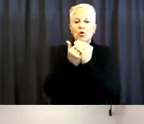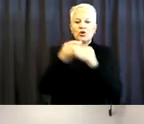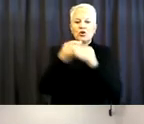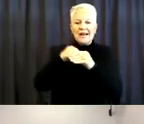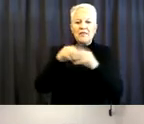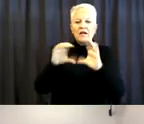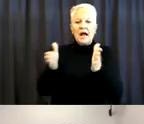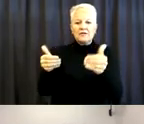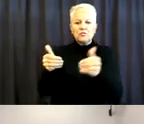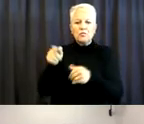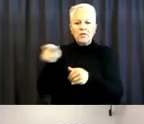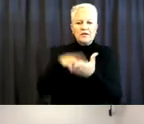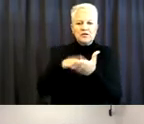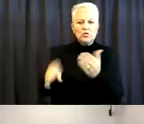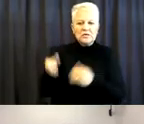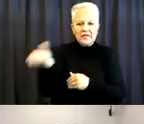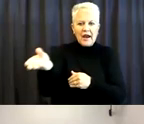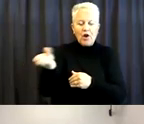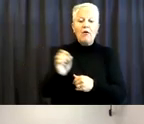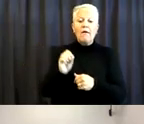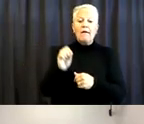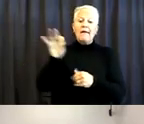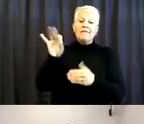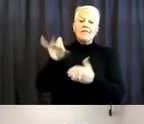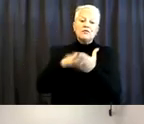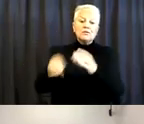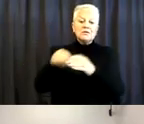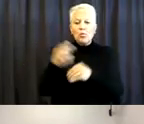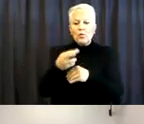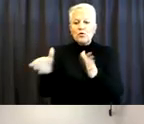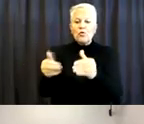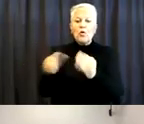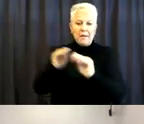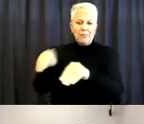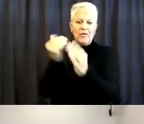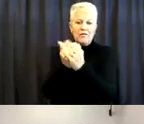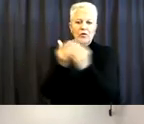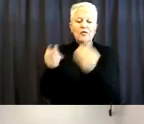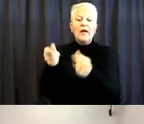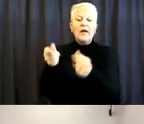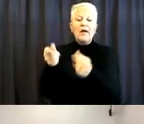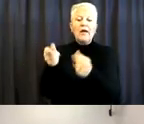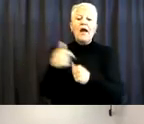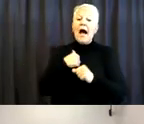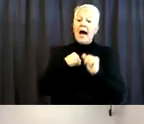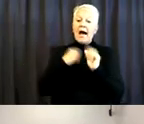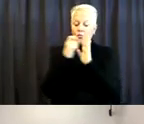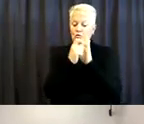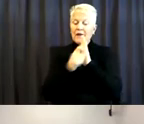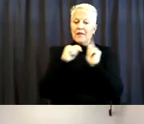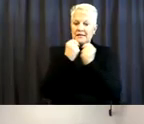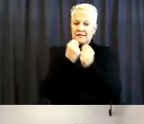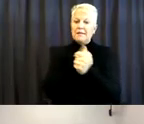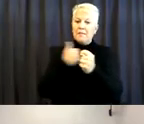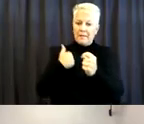the student is at if they happen to be in a resource room. I put team members' names on the front so that it's rotated